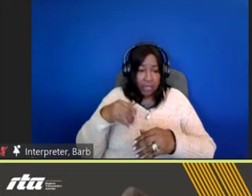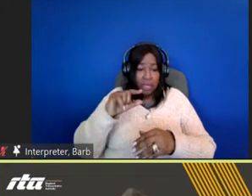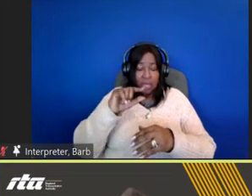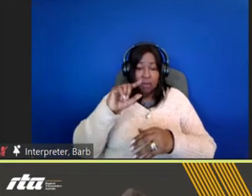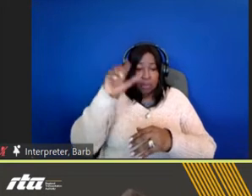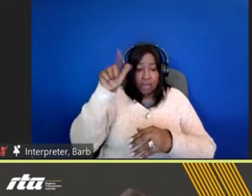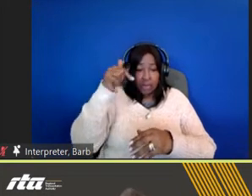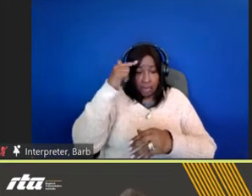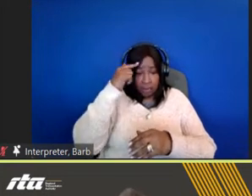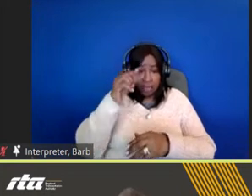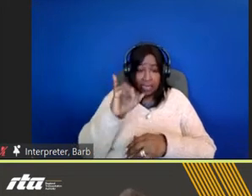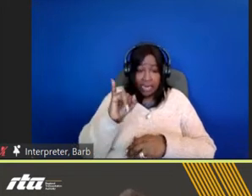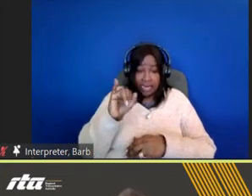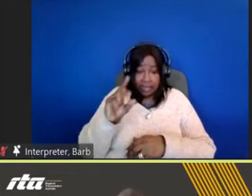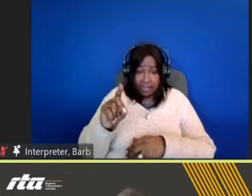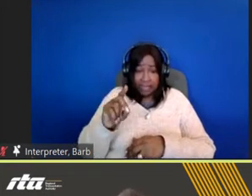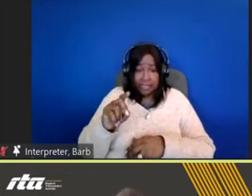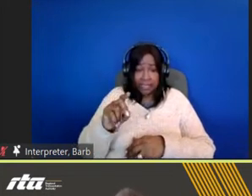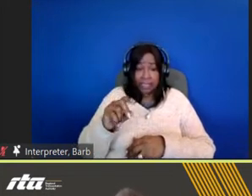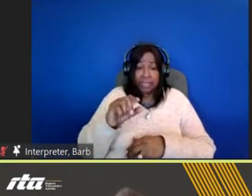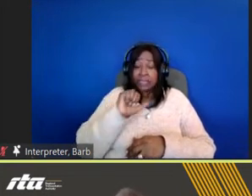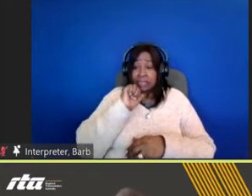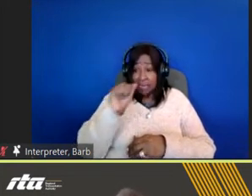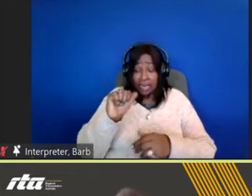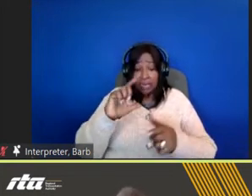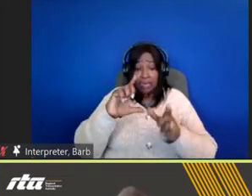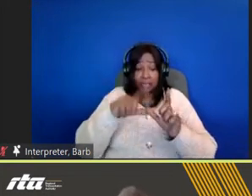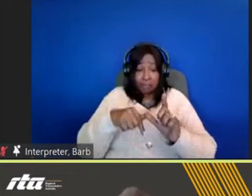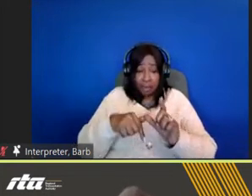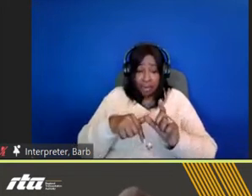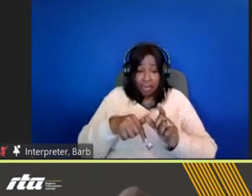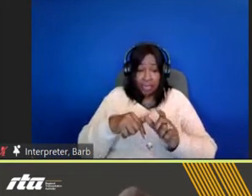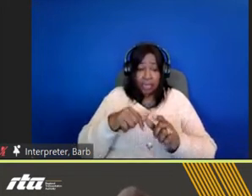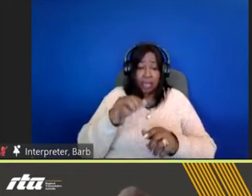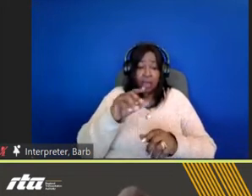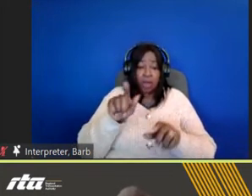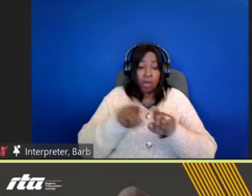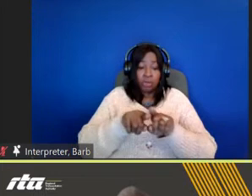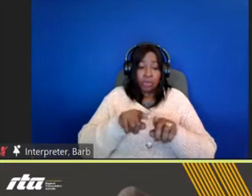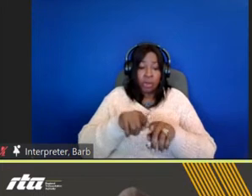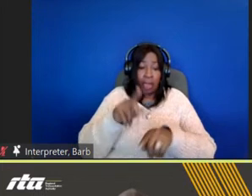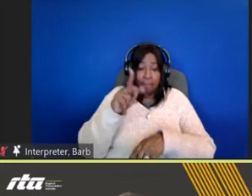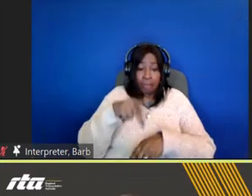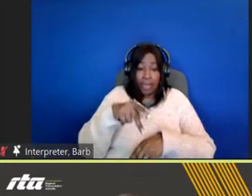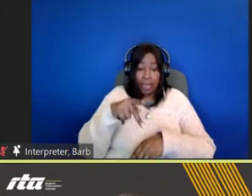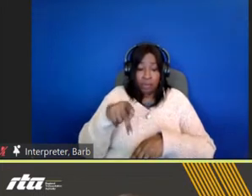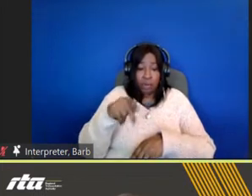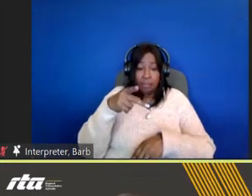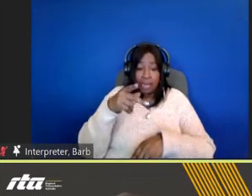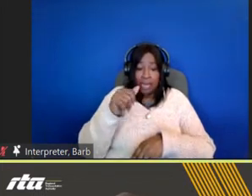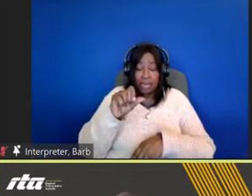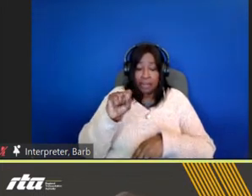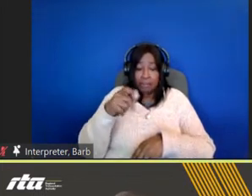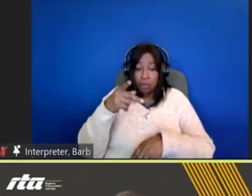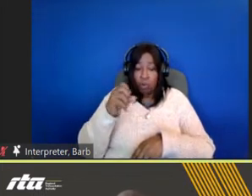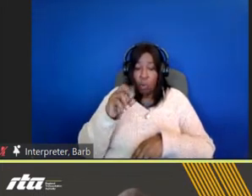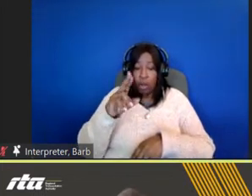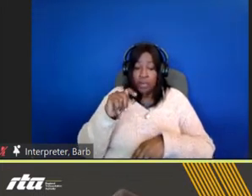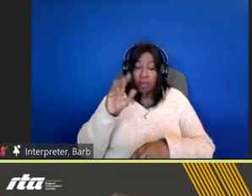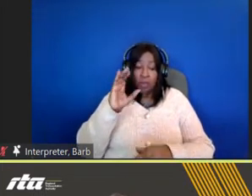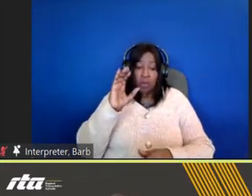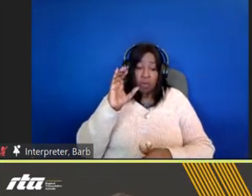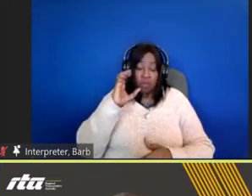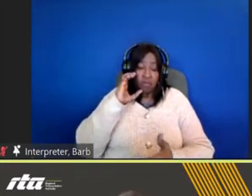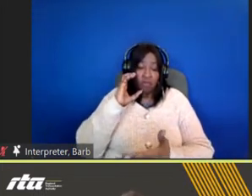It requires a passport-size photo, which can be taken as a passport photo at a place